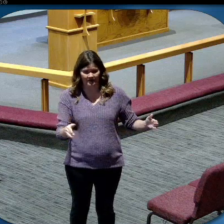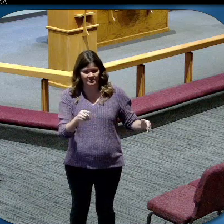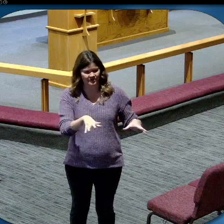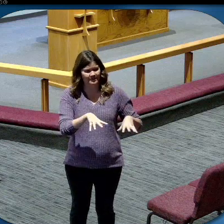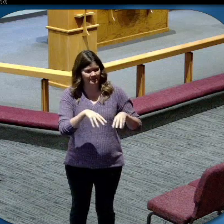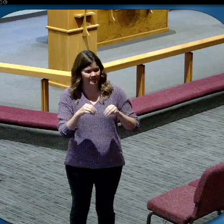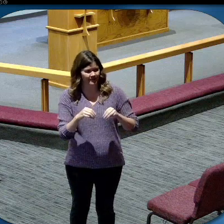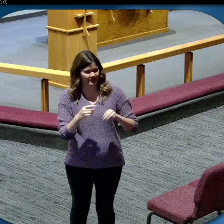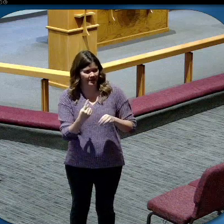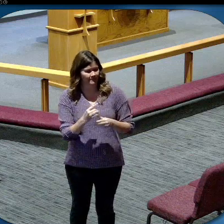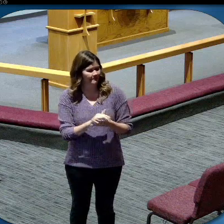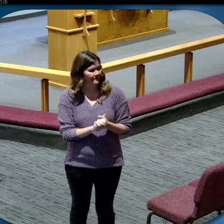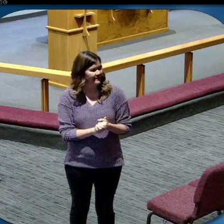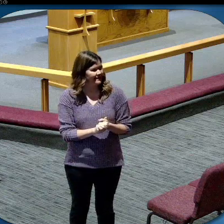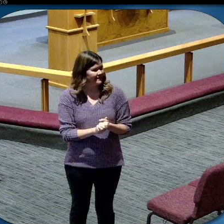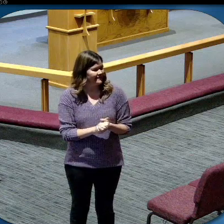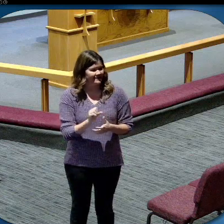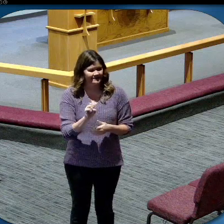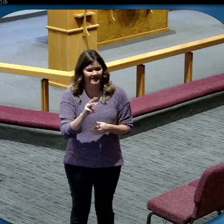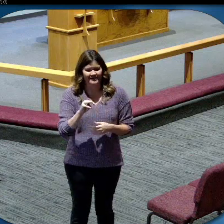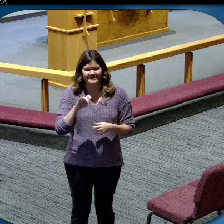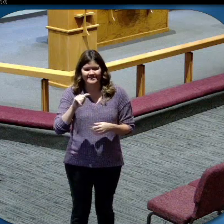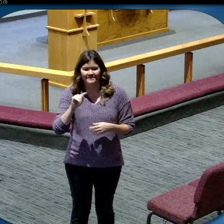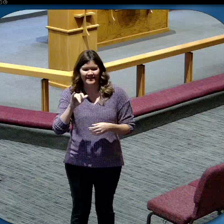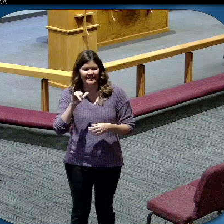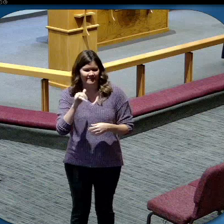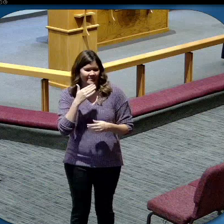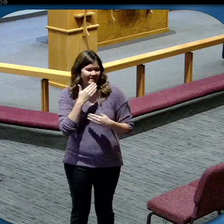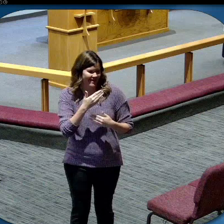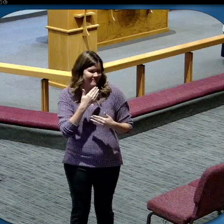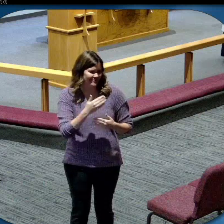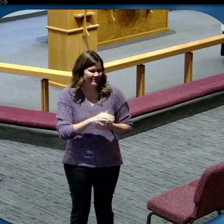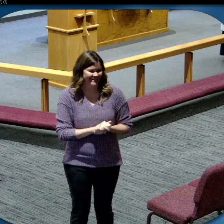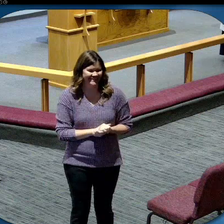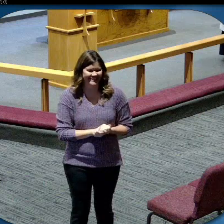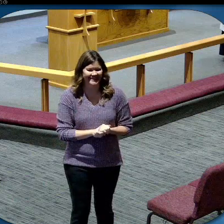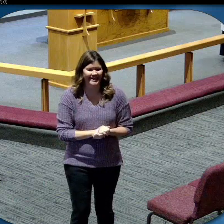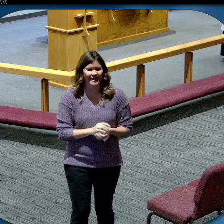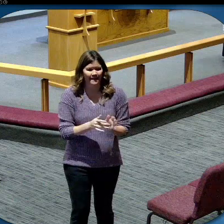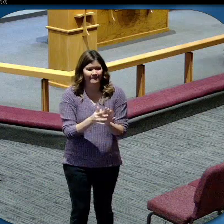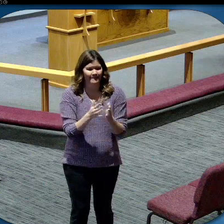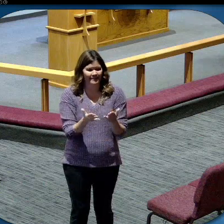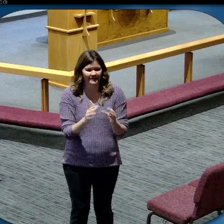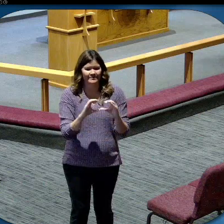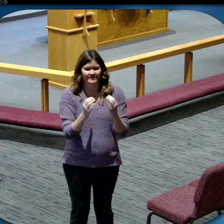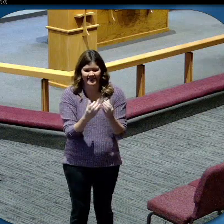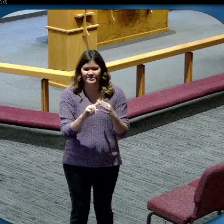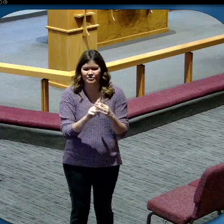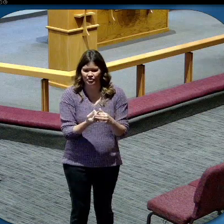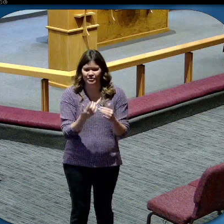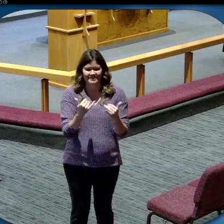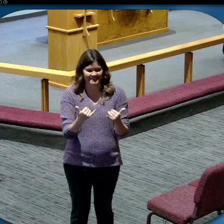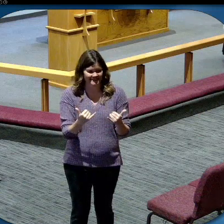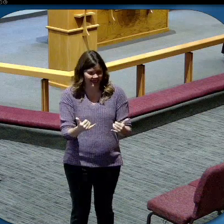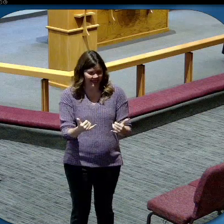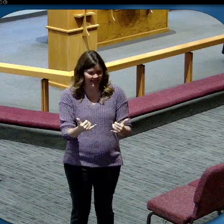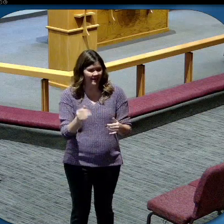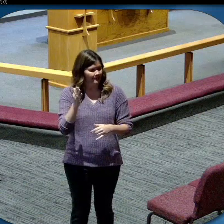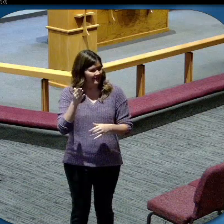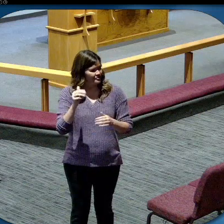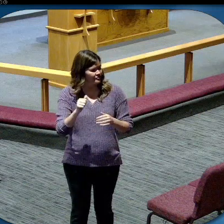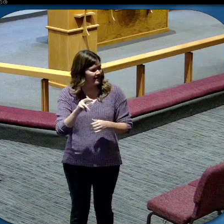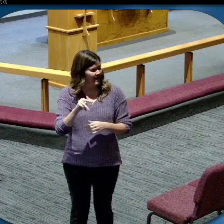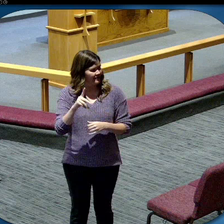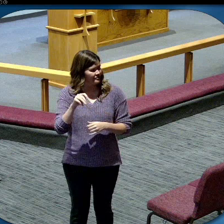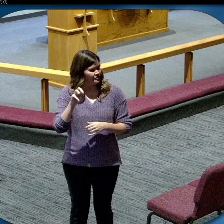Smitty would love it if you would. So there's that. Bible classes resume today. Pastor